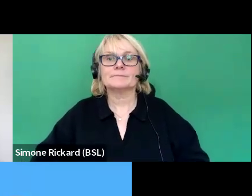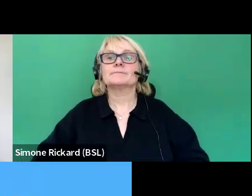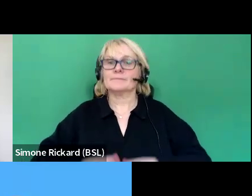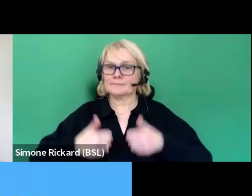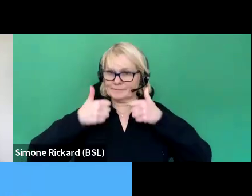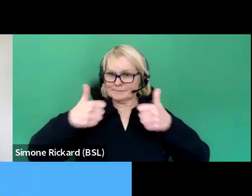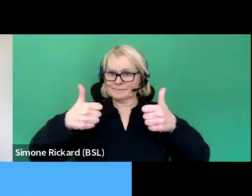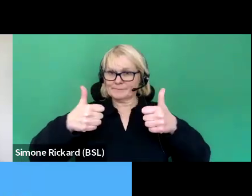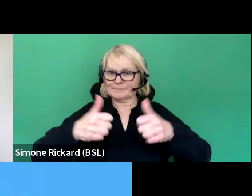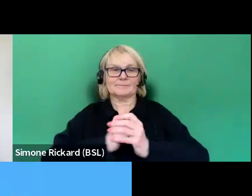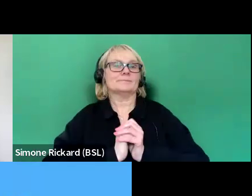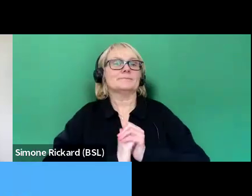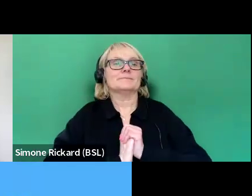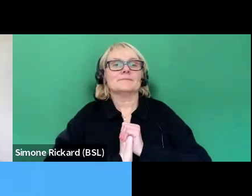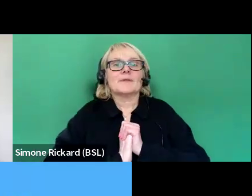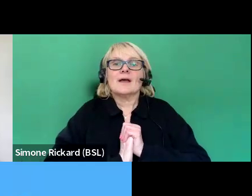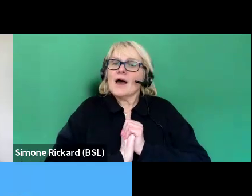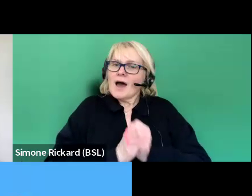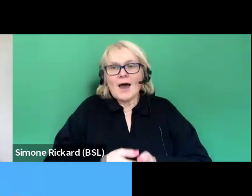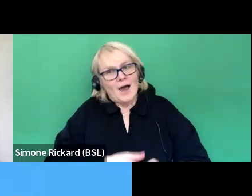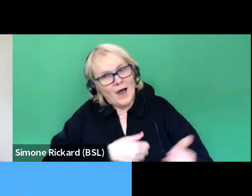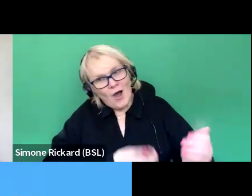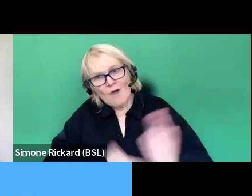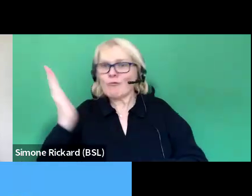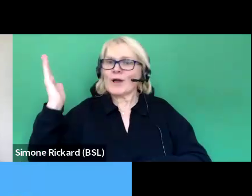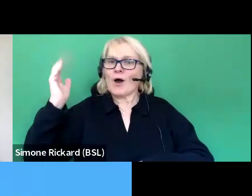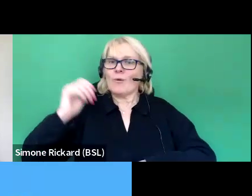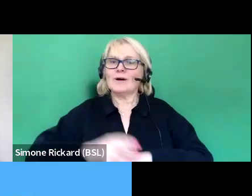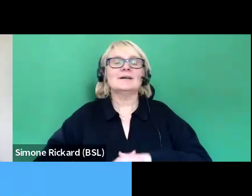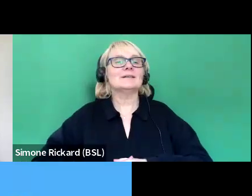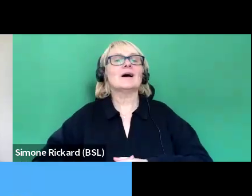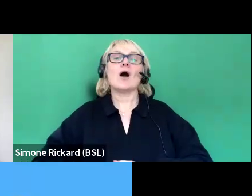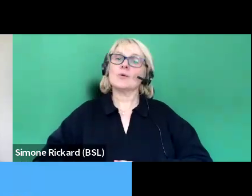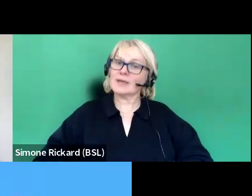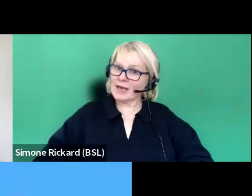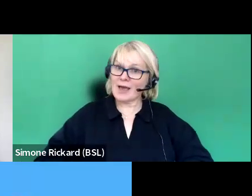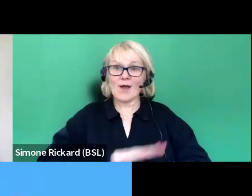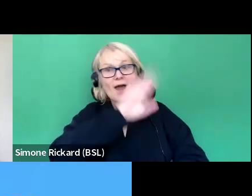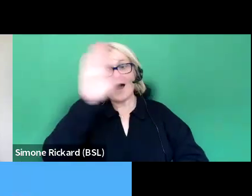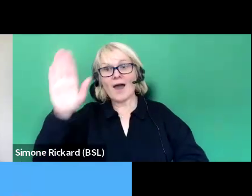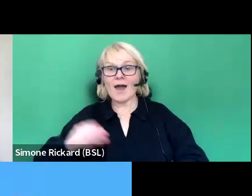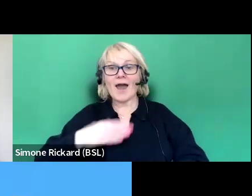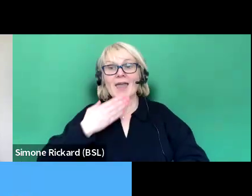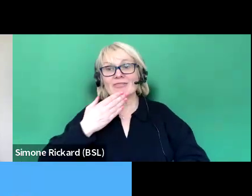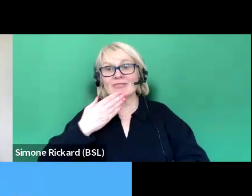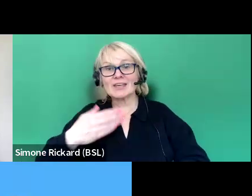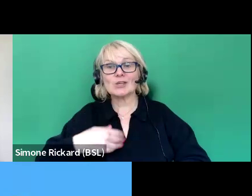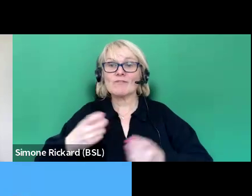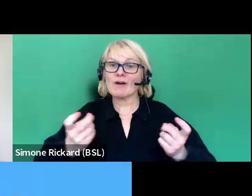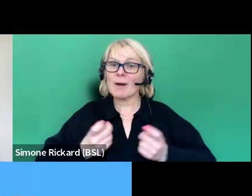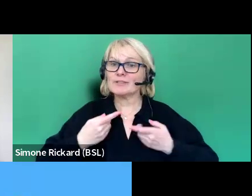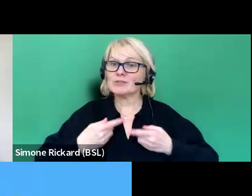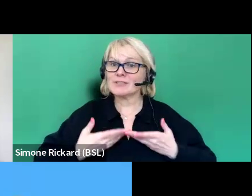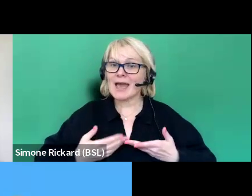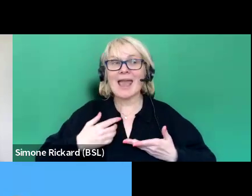Yes. Okay, people are saying yes. Okay, fire away, Anita. Fantastic. All right. So, hey, everyone. Thank you so much for joining me today.